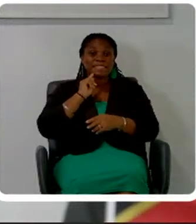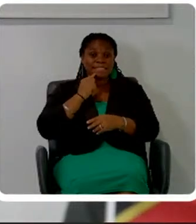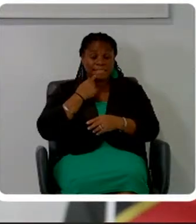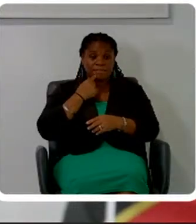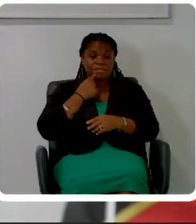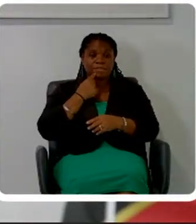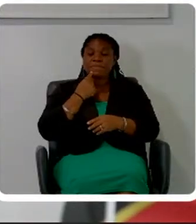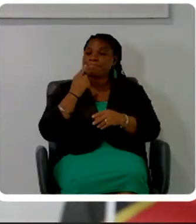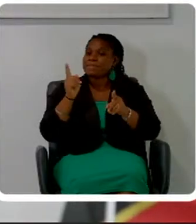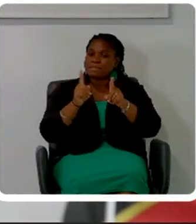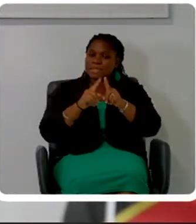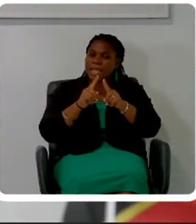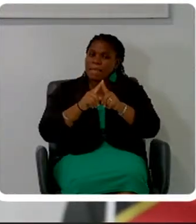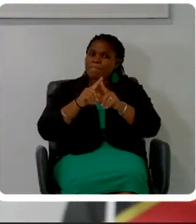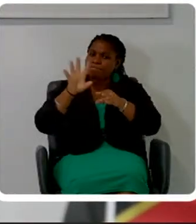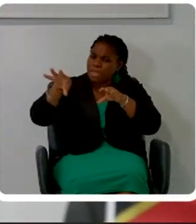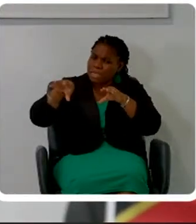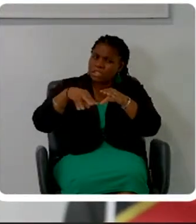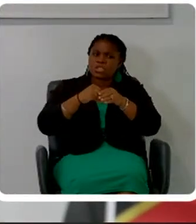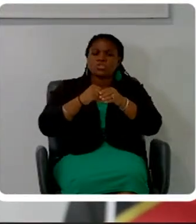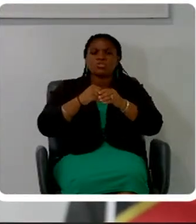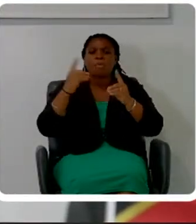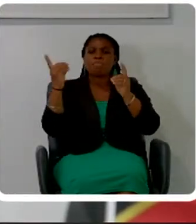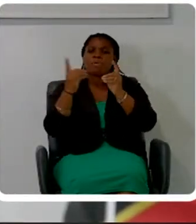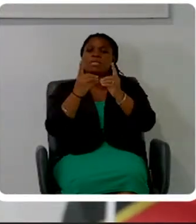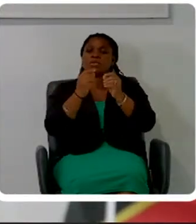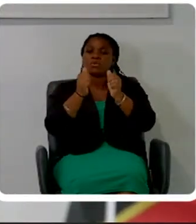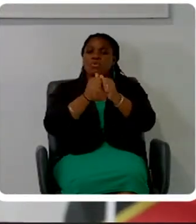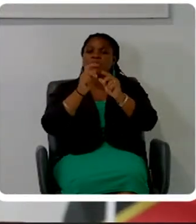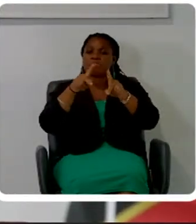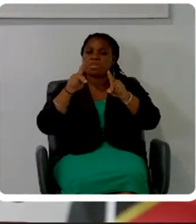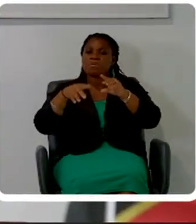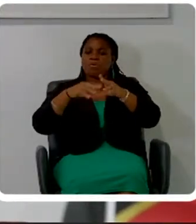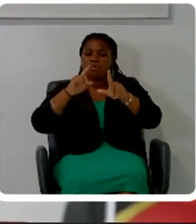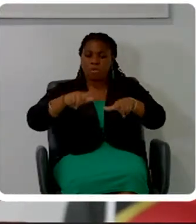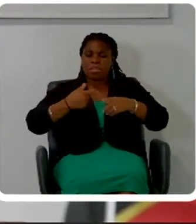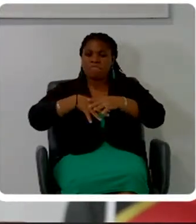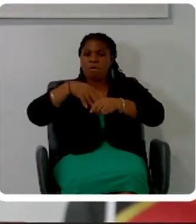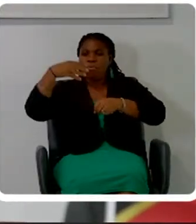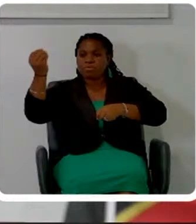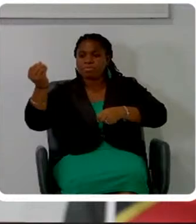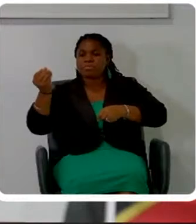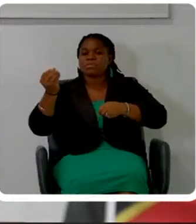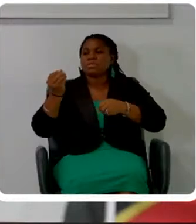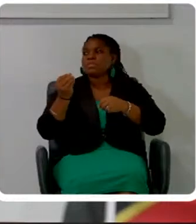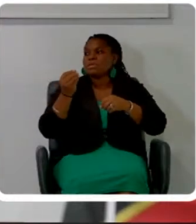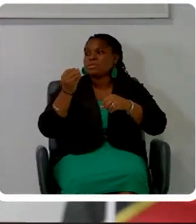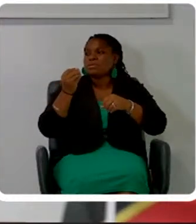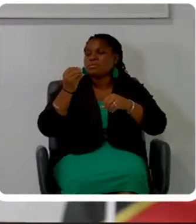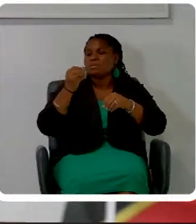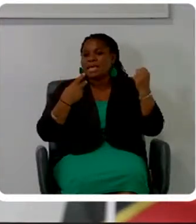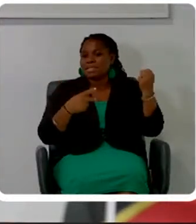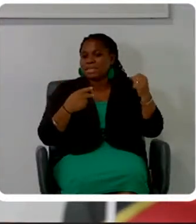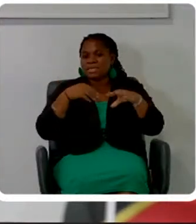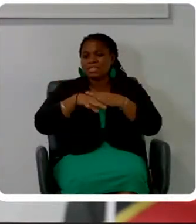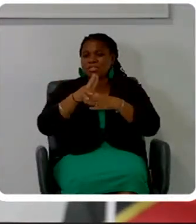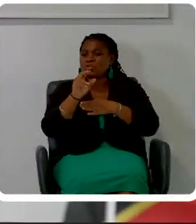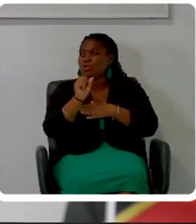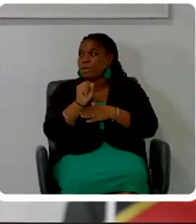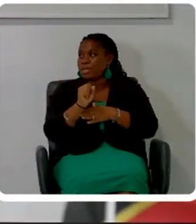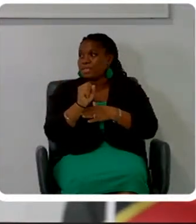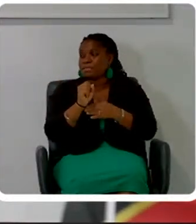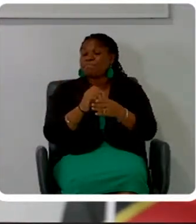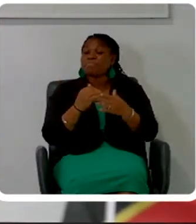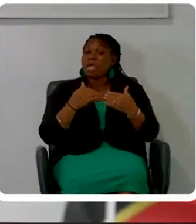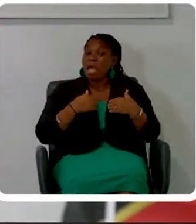in the diaspora, there are a number of things that I did while I was there. And I will go through a number of the